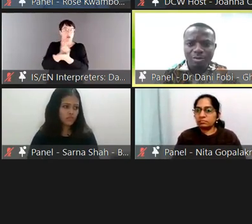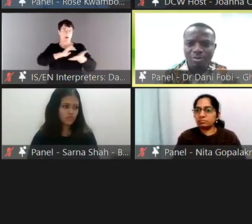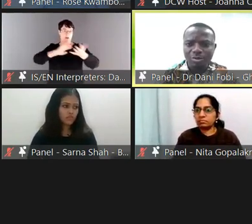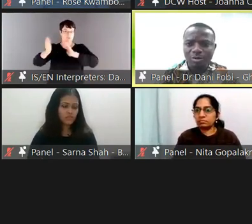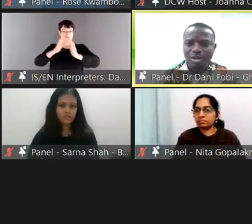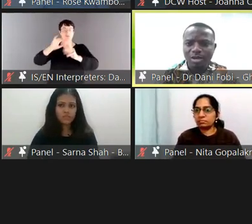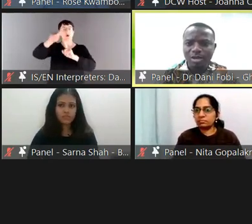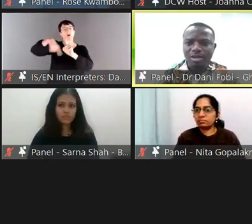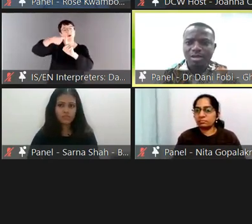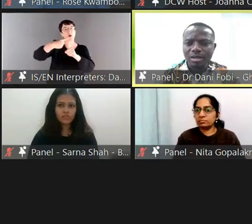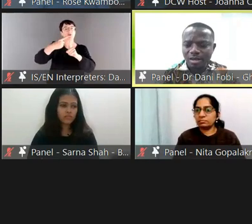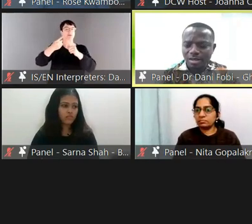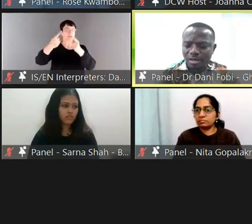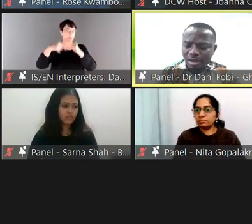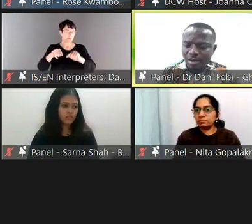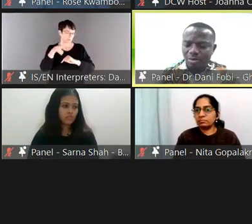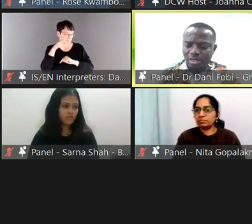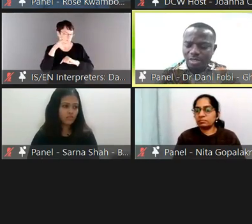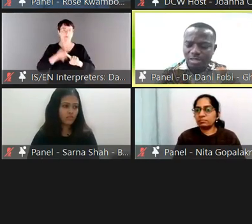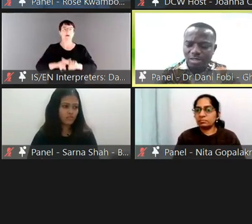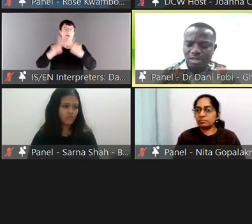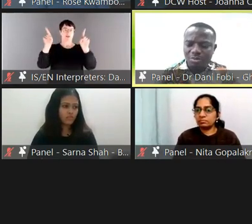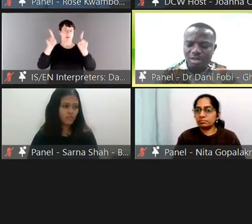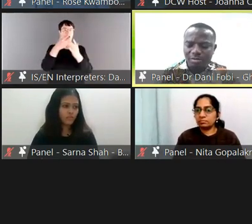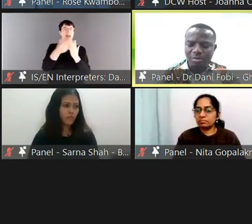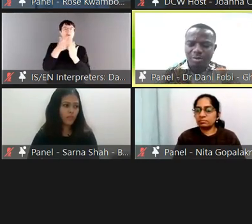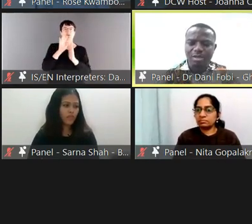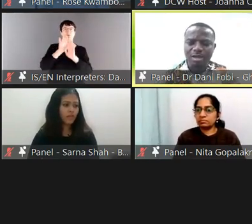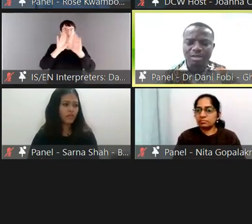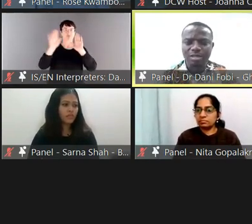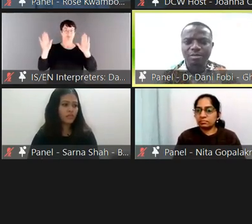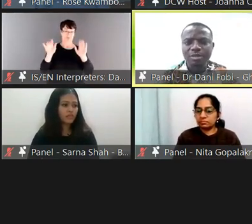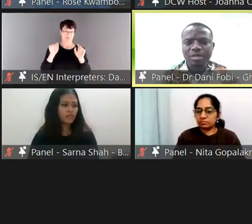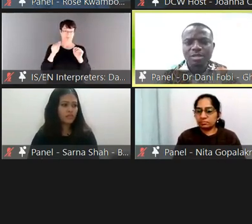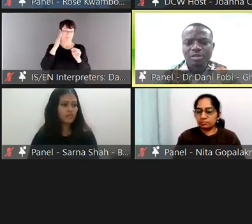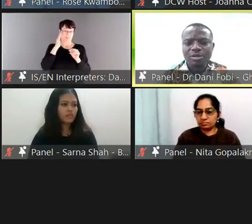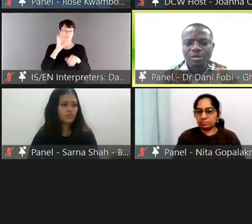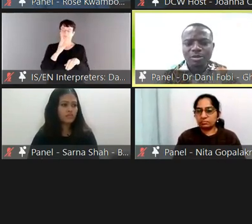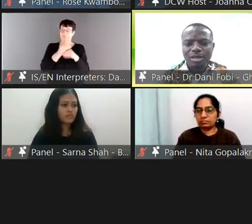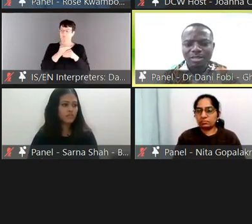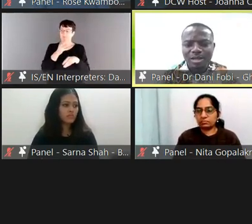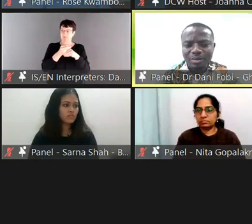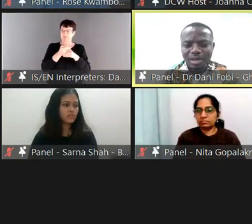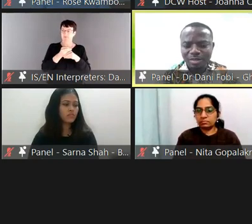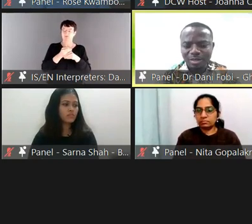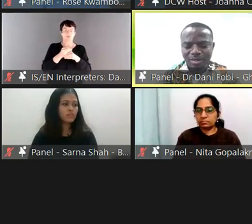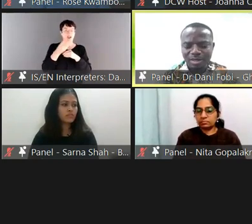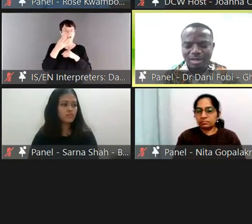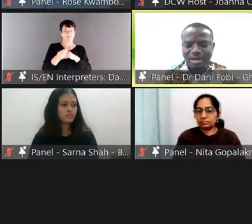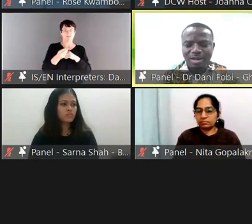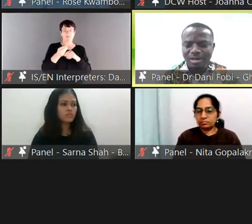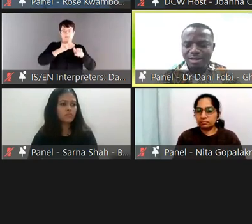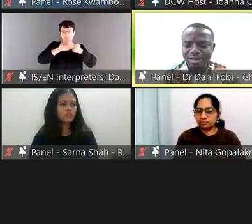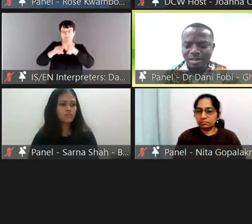top of it, we also hear the languages that we have spoken in addition. So that is how we have